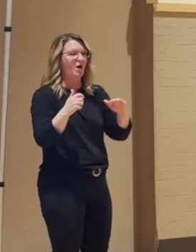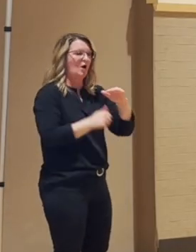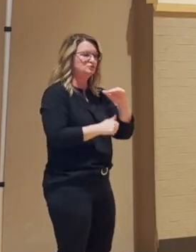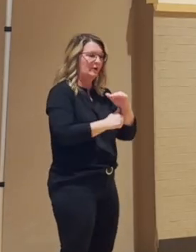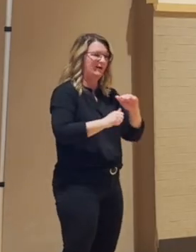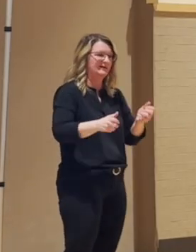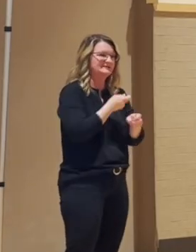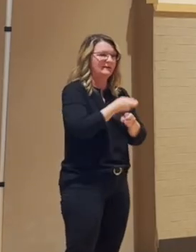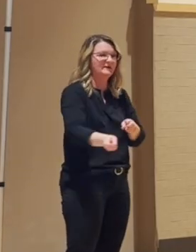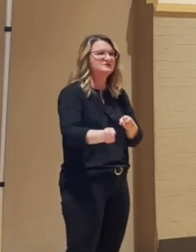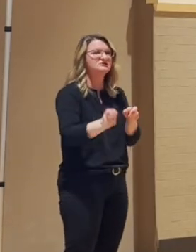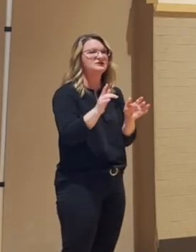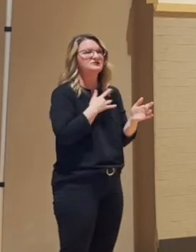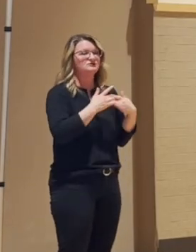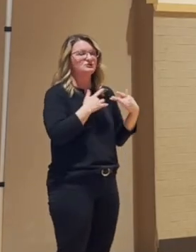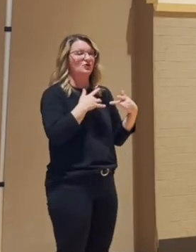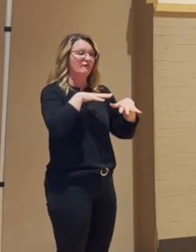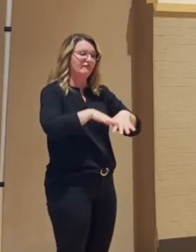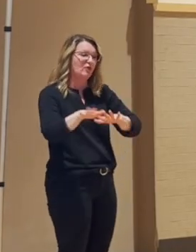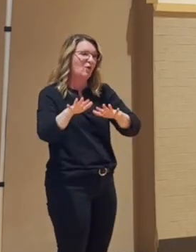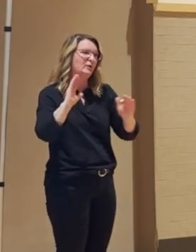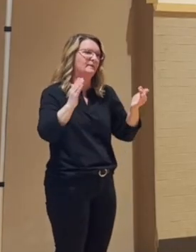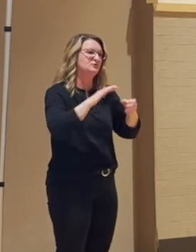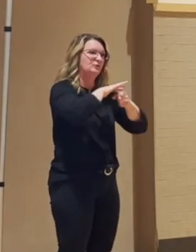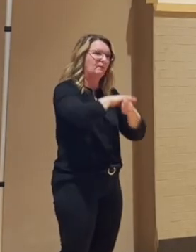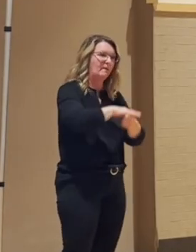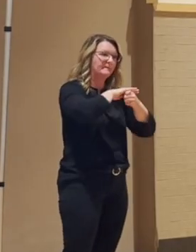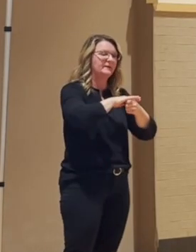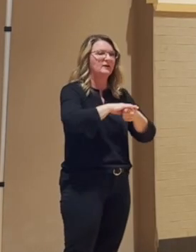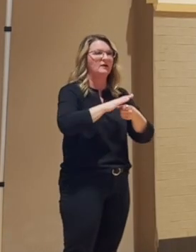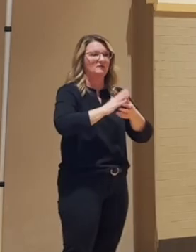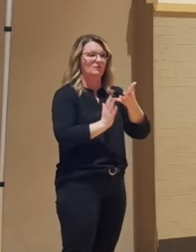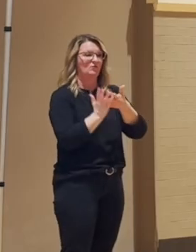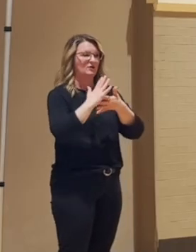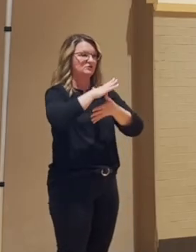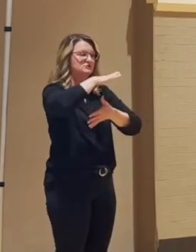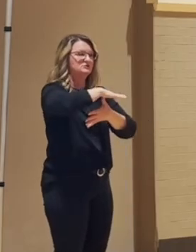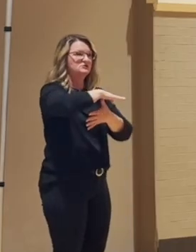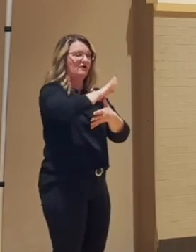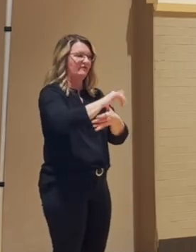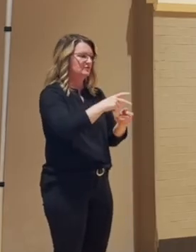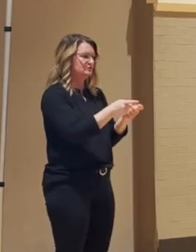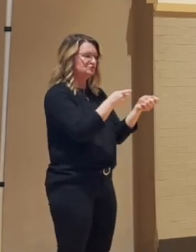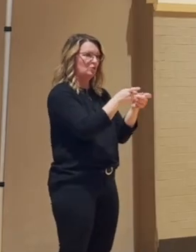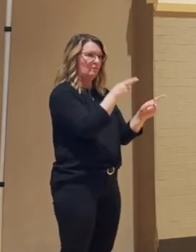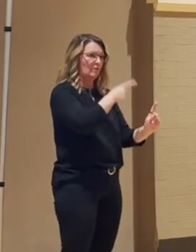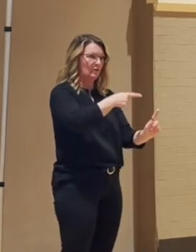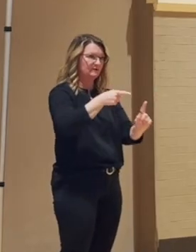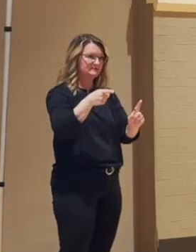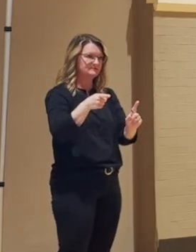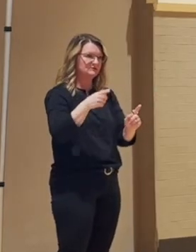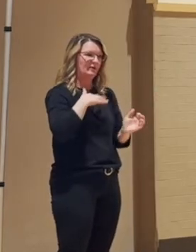concerns, gravity flow versus pumping, prioritization of the sewer control points, with the